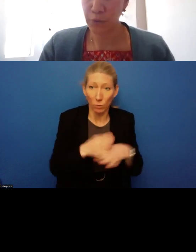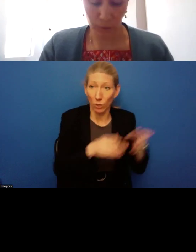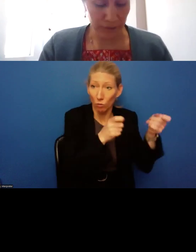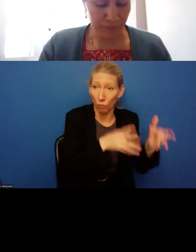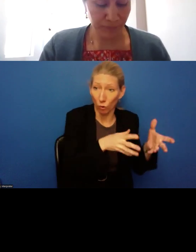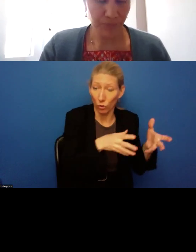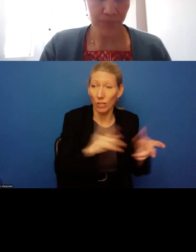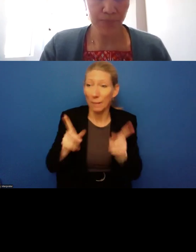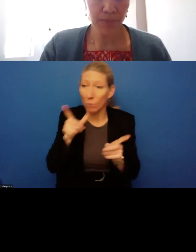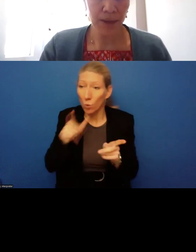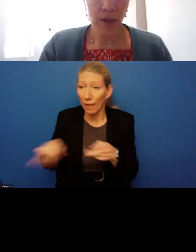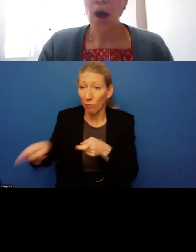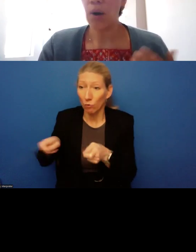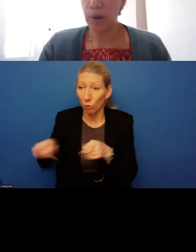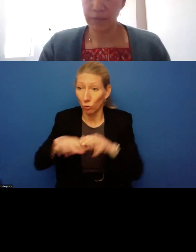and the ruled.